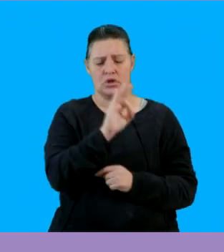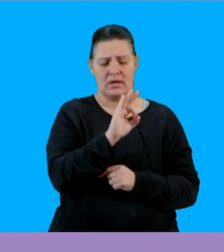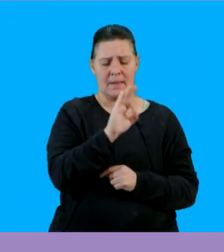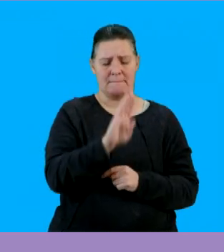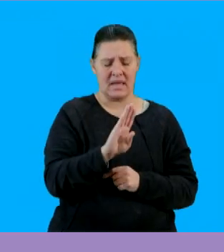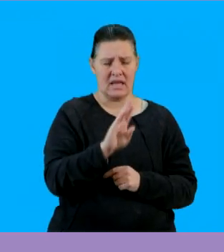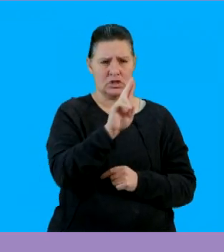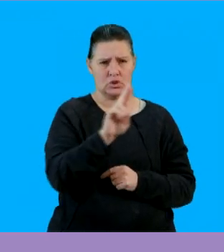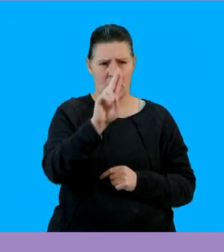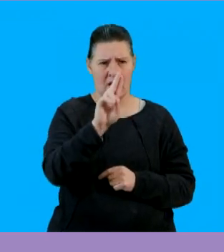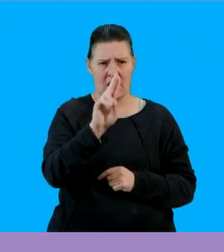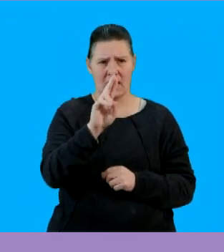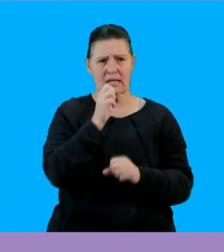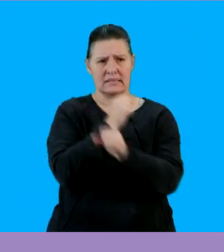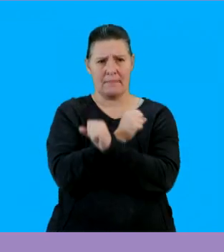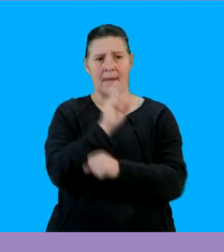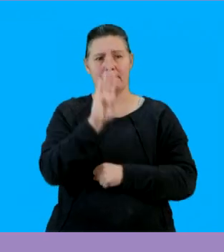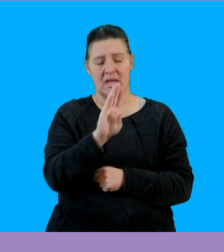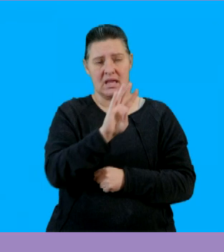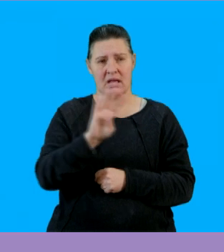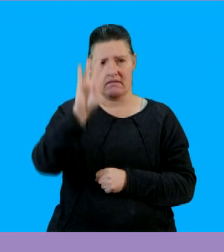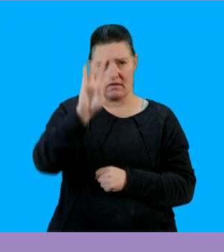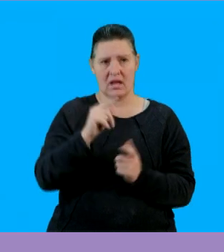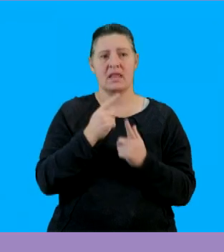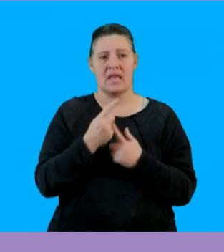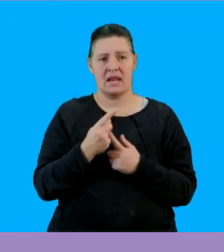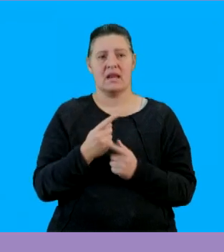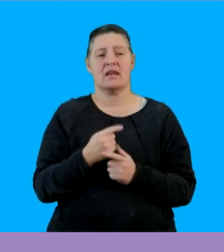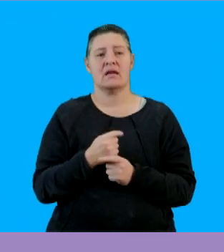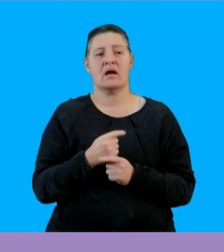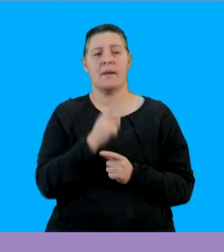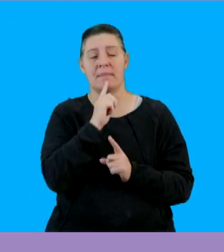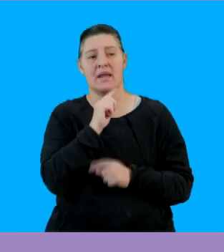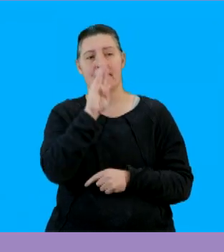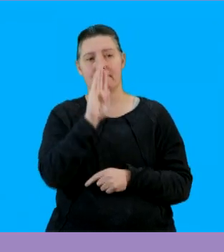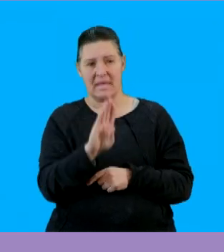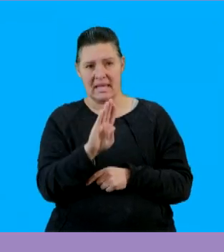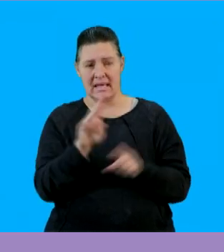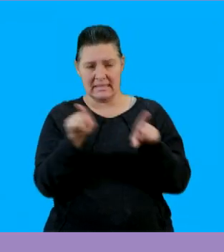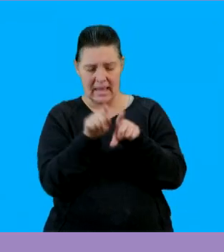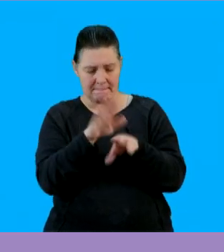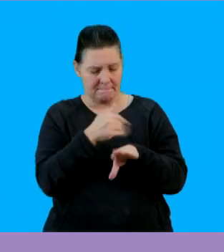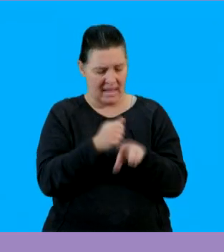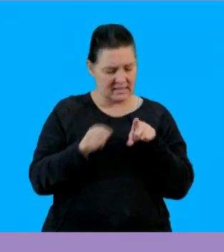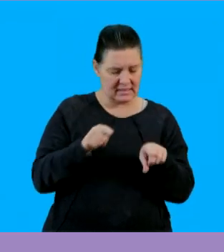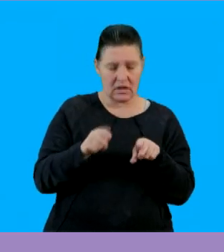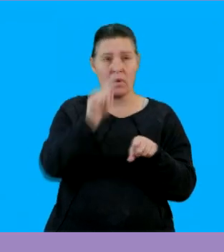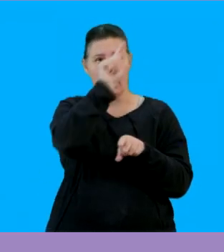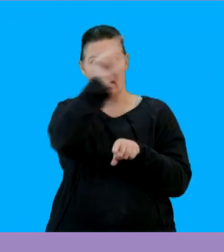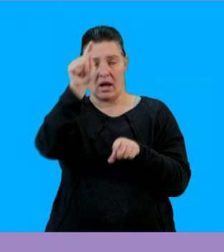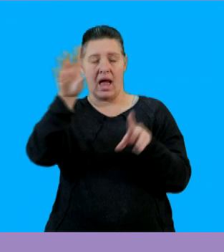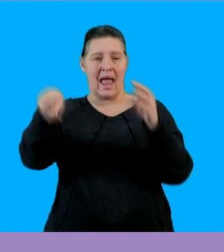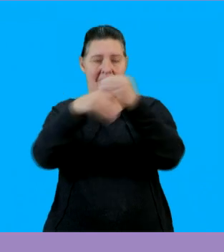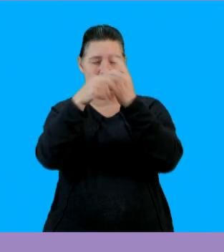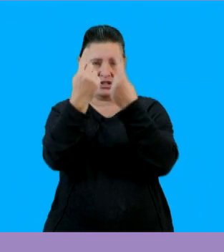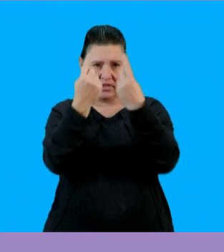the b squared multiplied by b exponent 4. So now the b's are the same base, so that means we